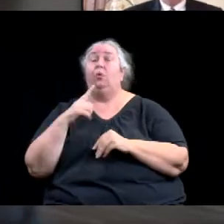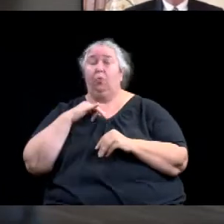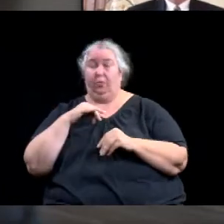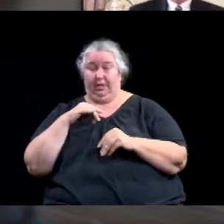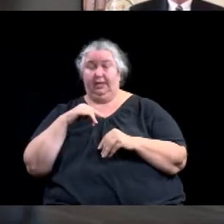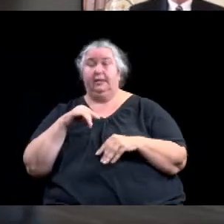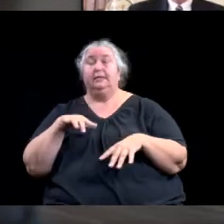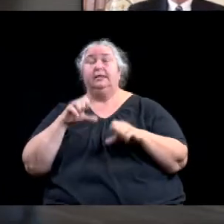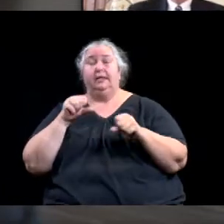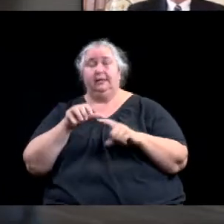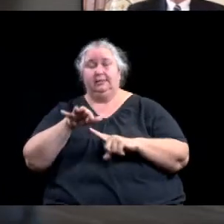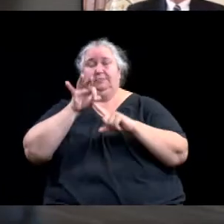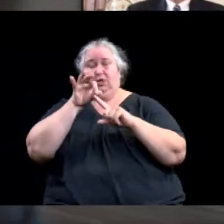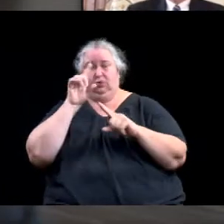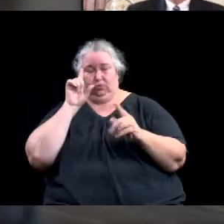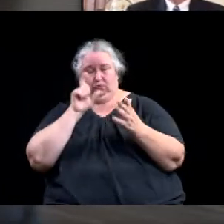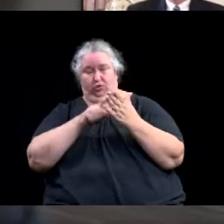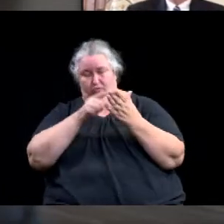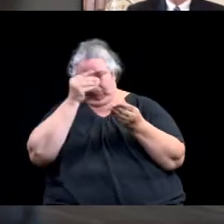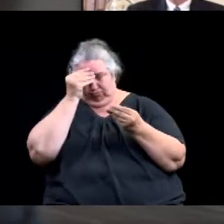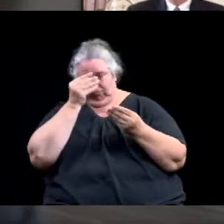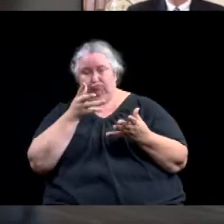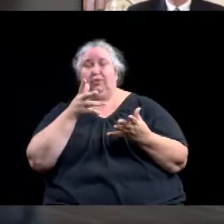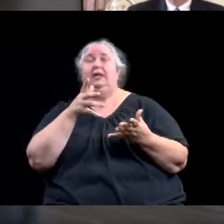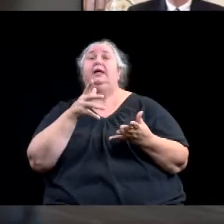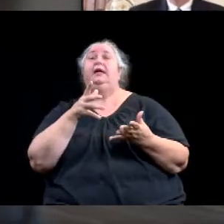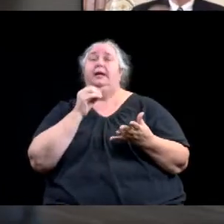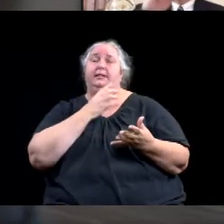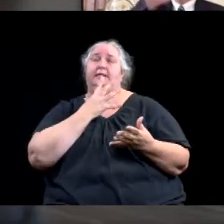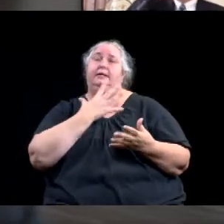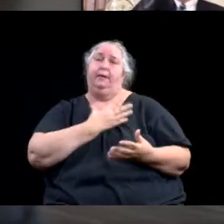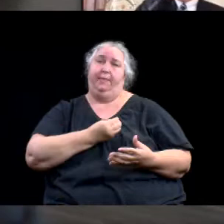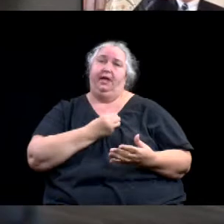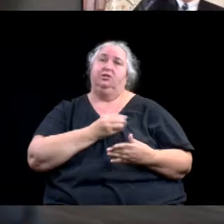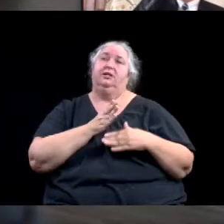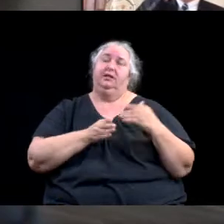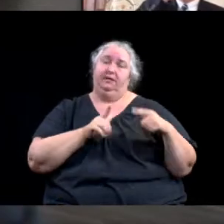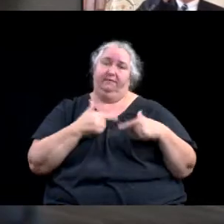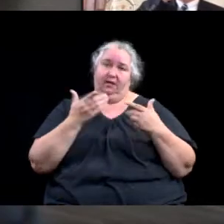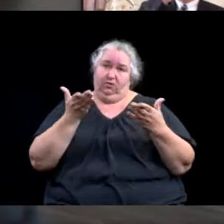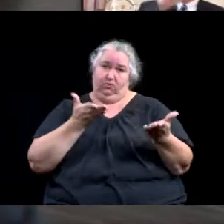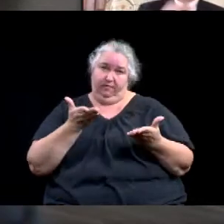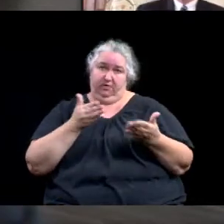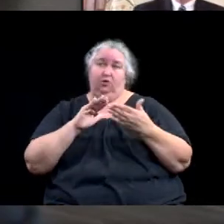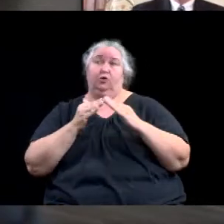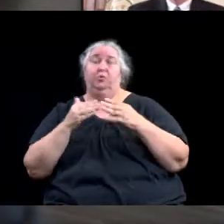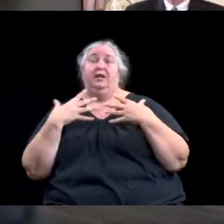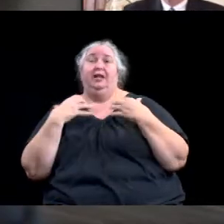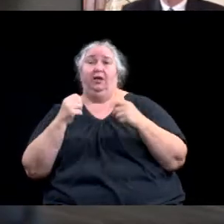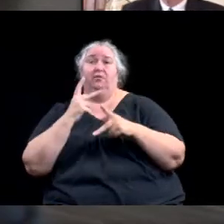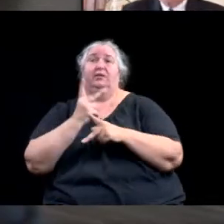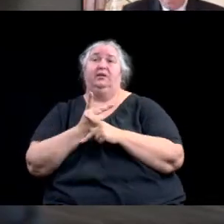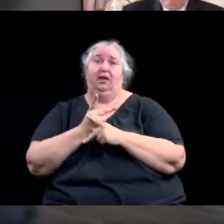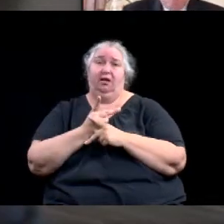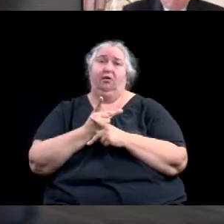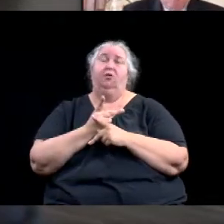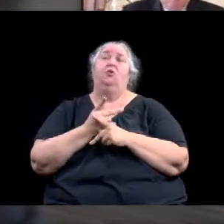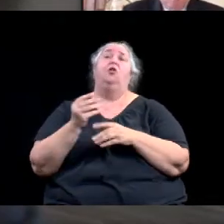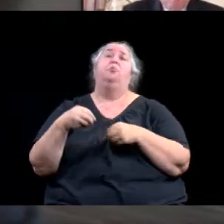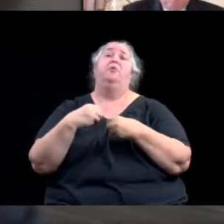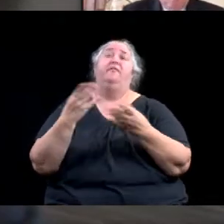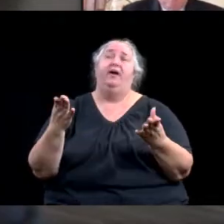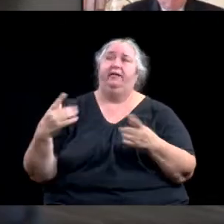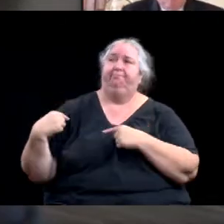of Texas has provided over the past 25 years to our citizens. On May 1st, 1996, in partnership with Providence